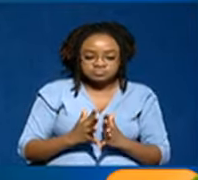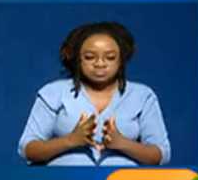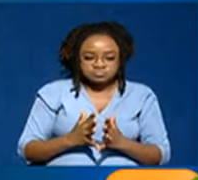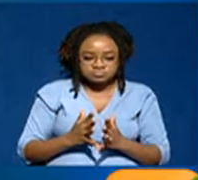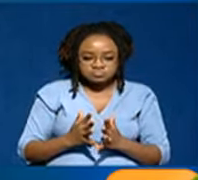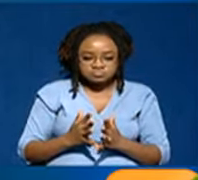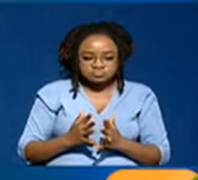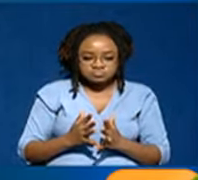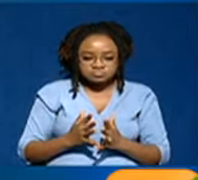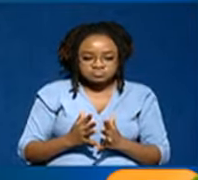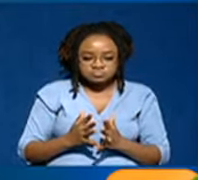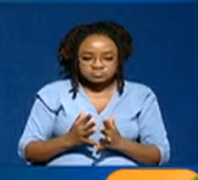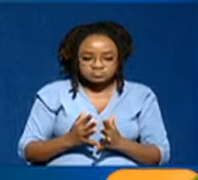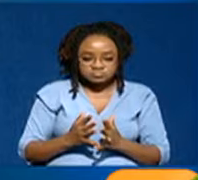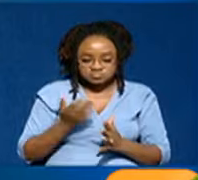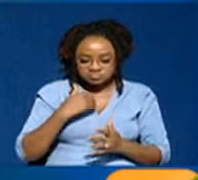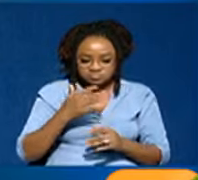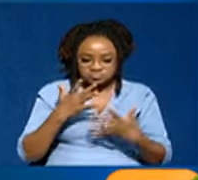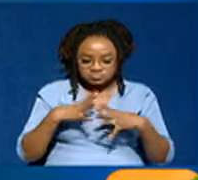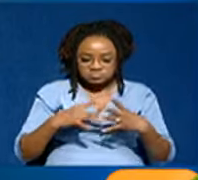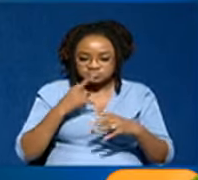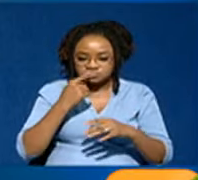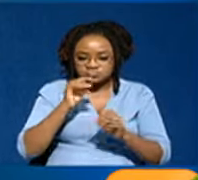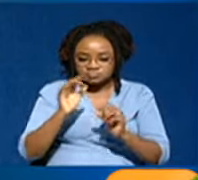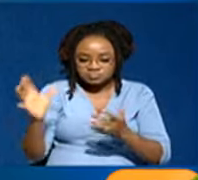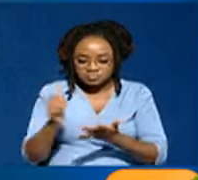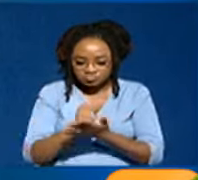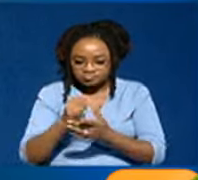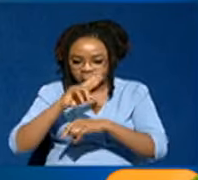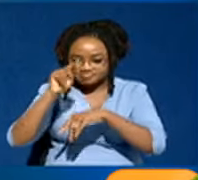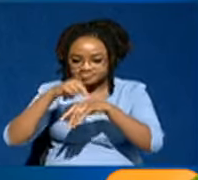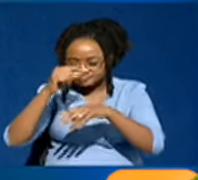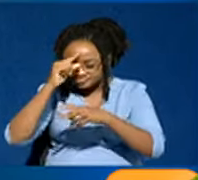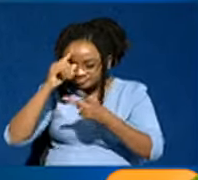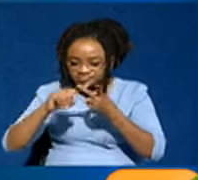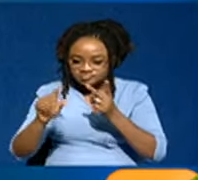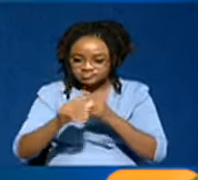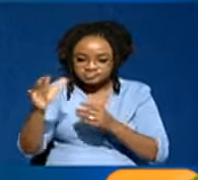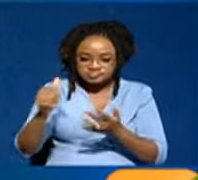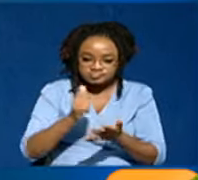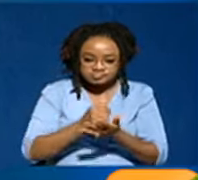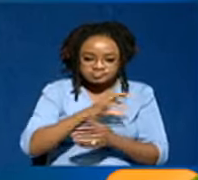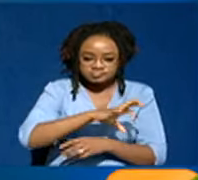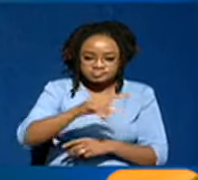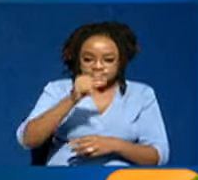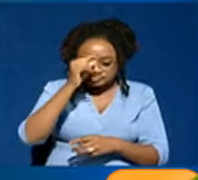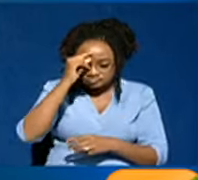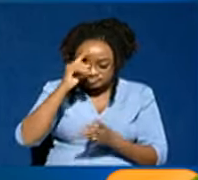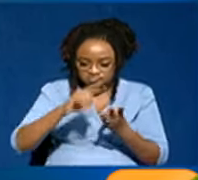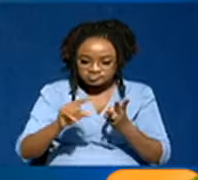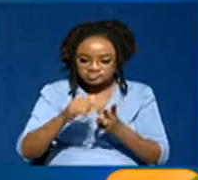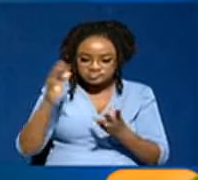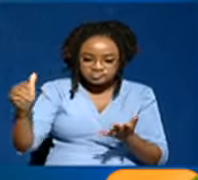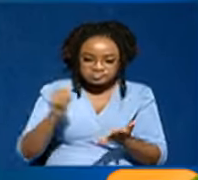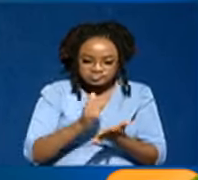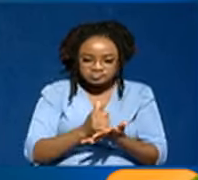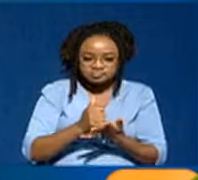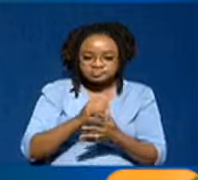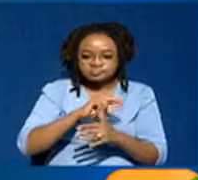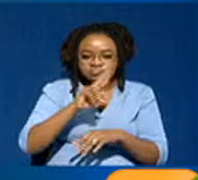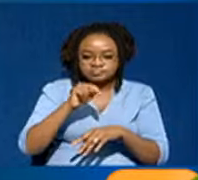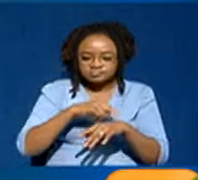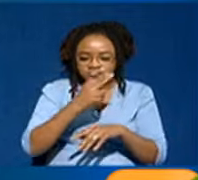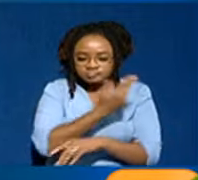in government, we have those who are employed by national government, we have those who are employed by county governments, we have those who are employed by the